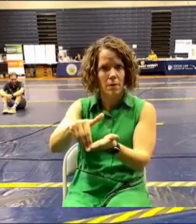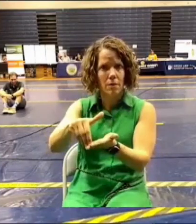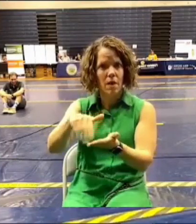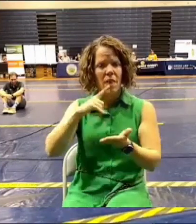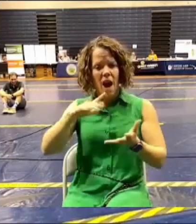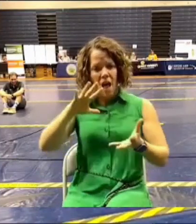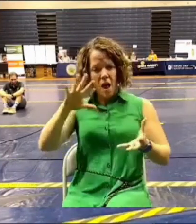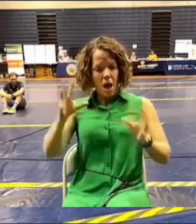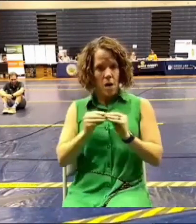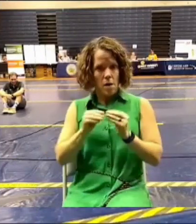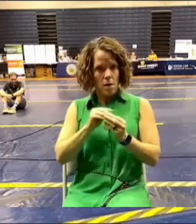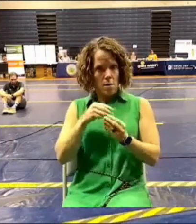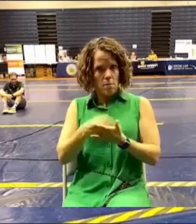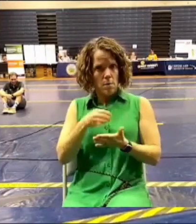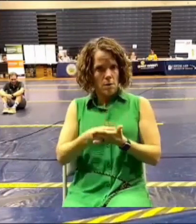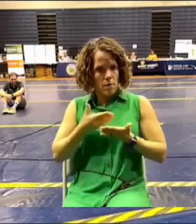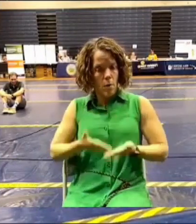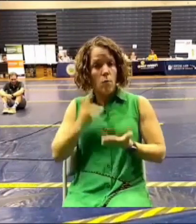into the projects.